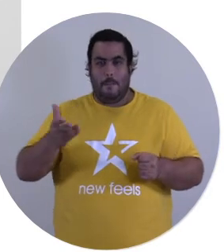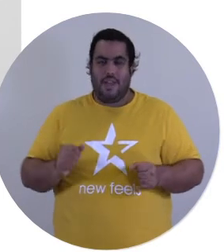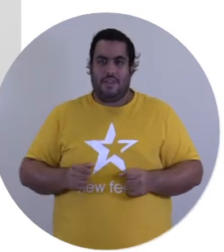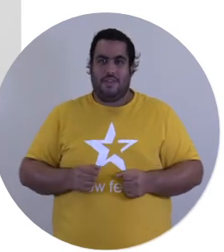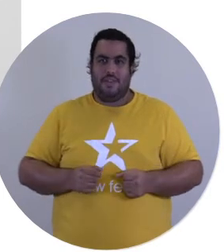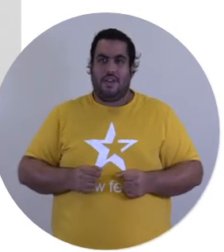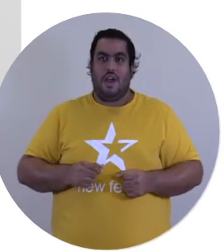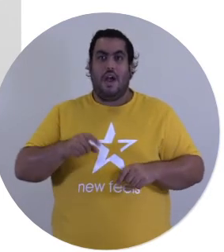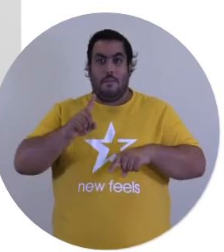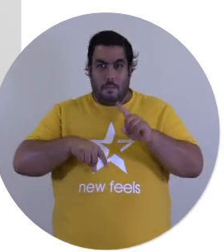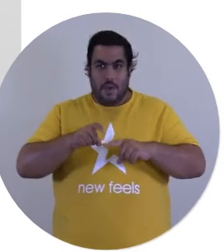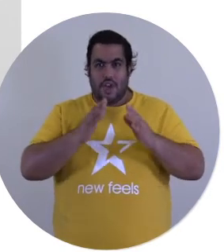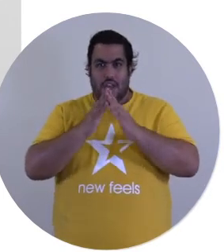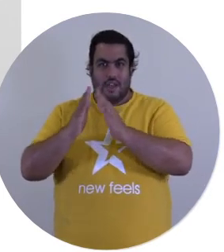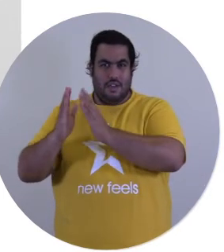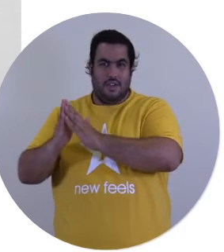have overcrowding.